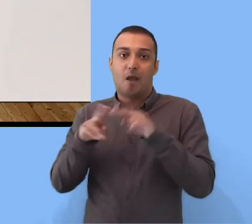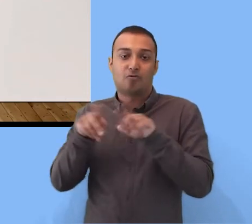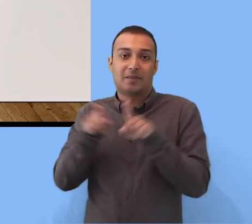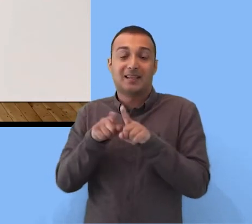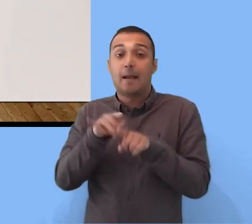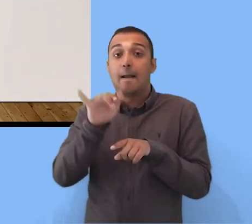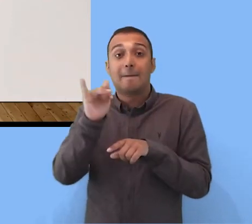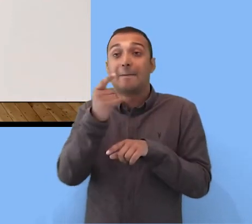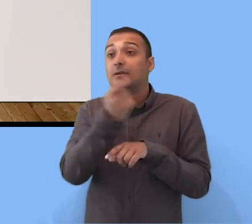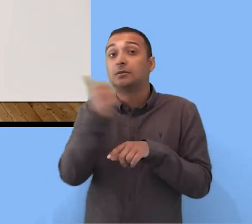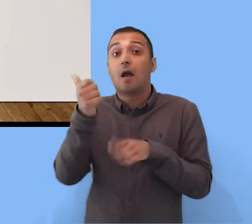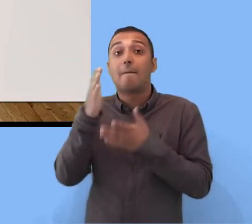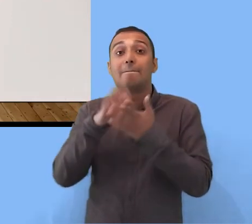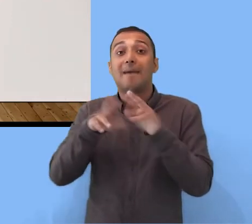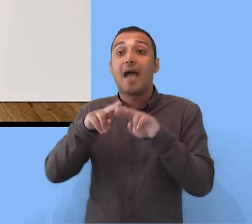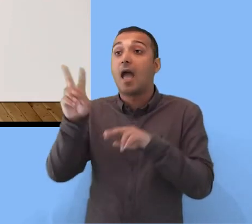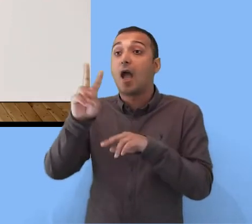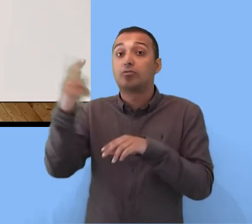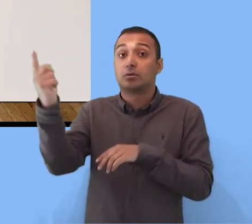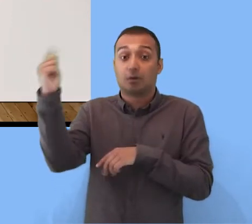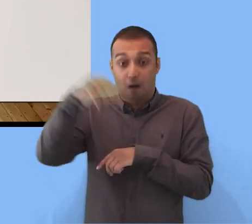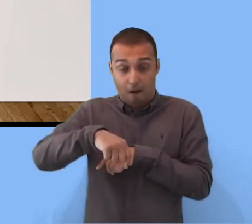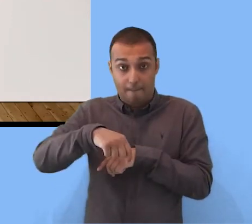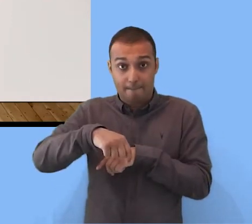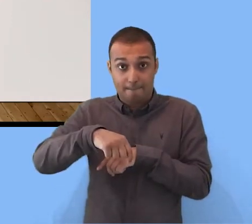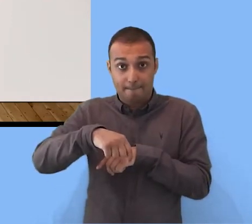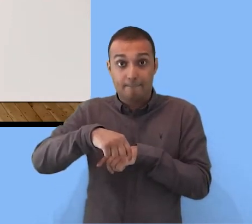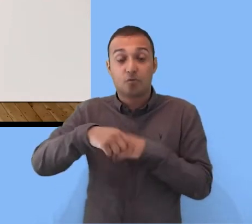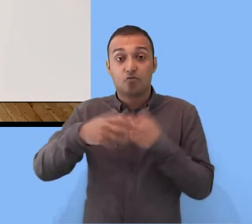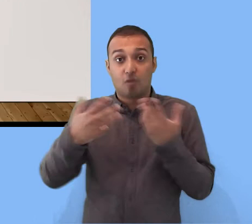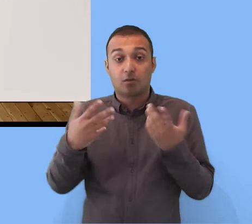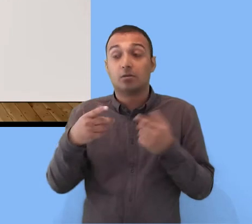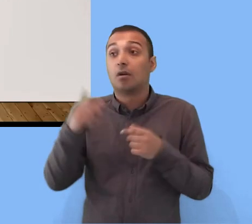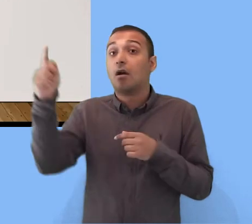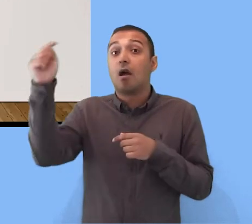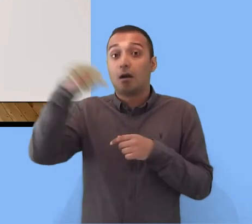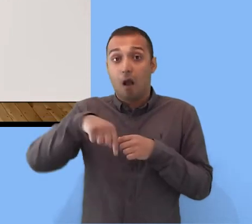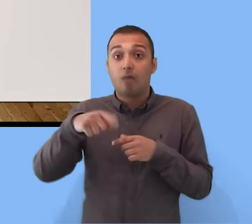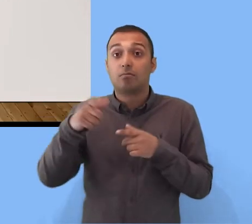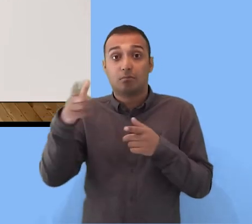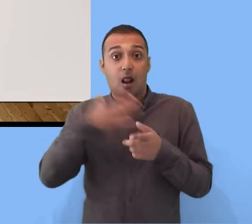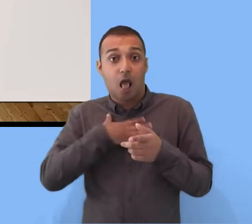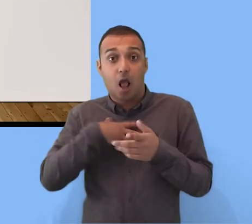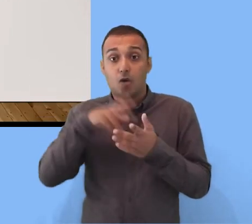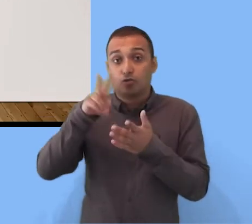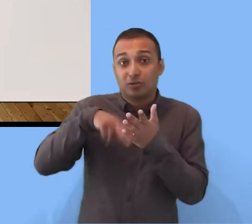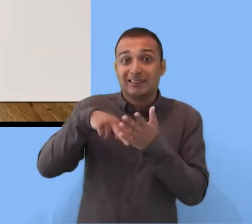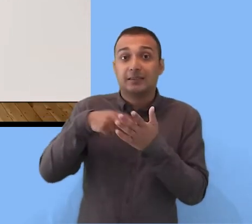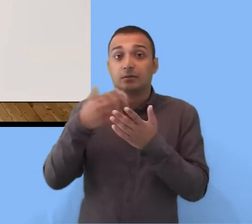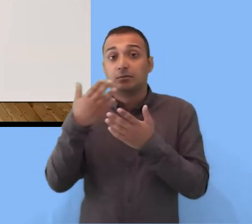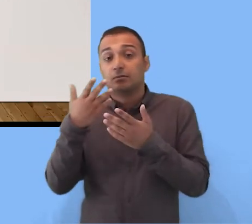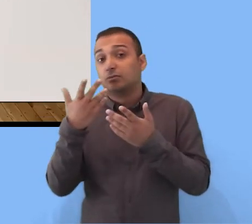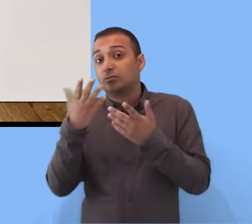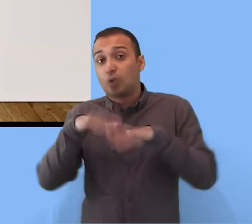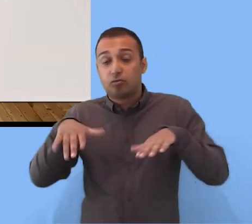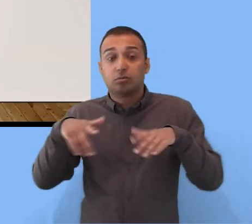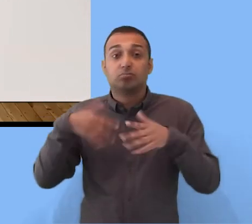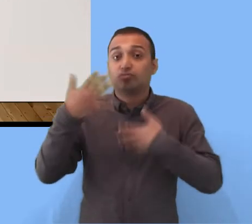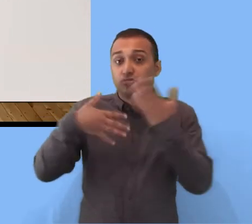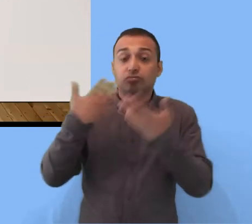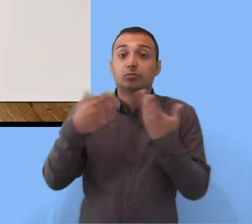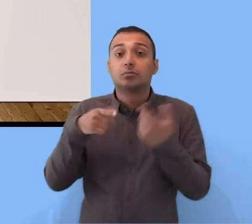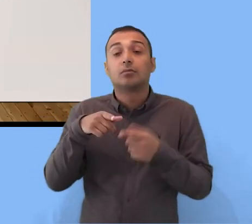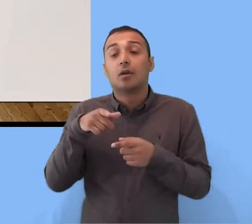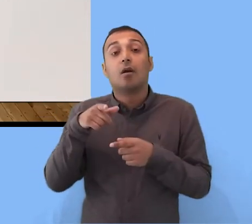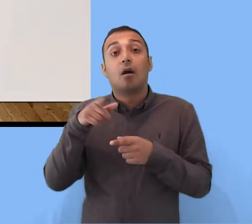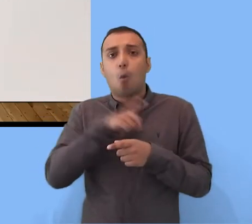or whatever, are likely to be the same socioeconomic status as the teachers. They're likely to feel comfortable in school settings. Not